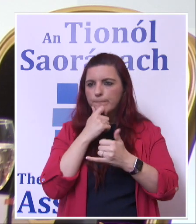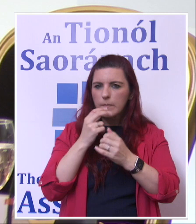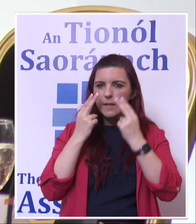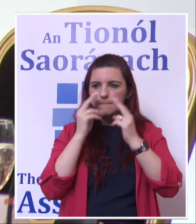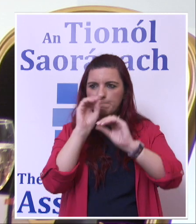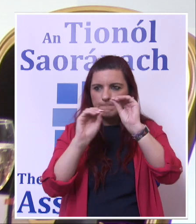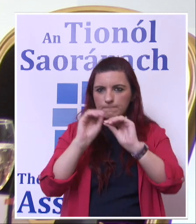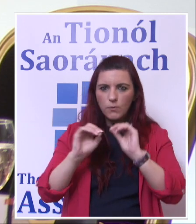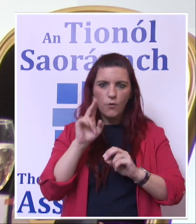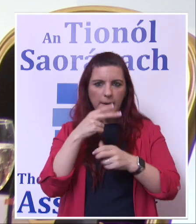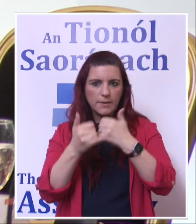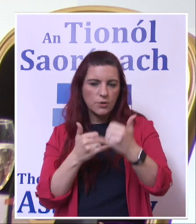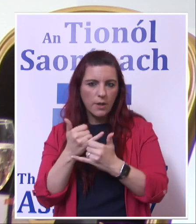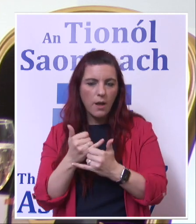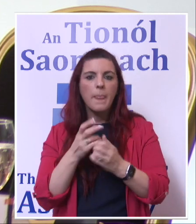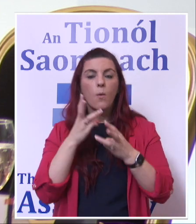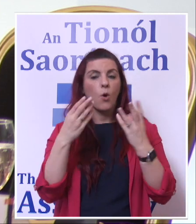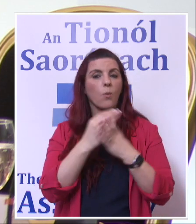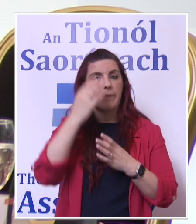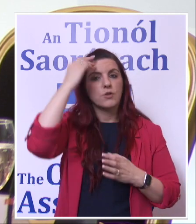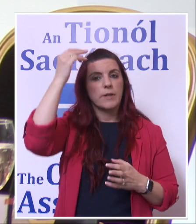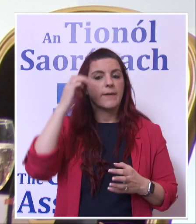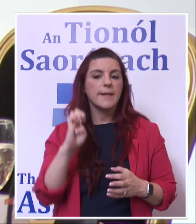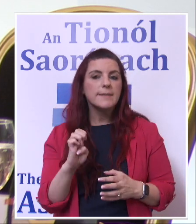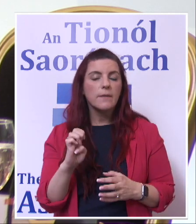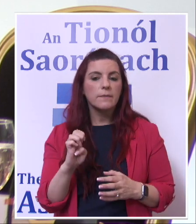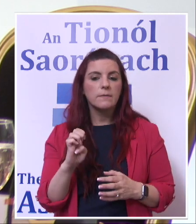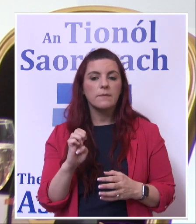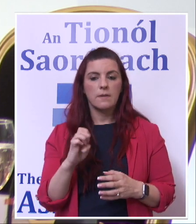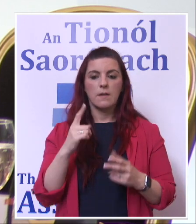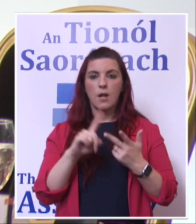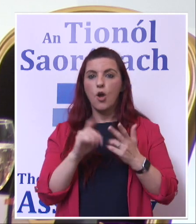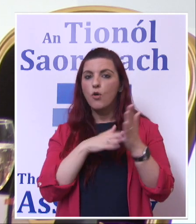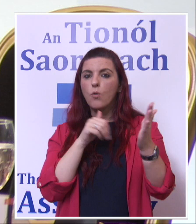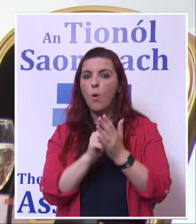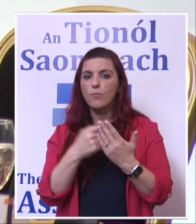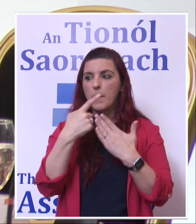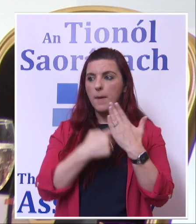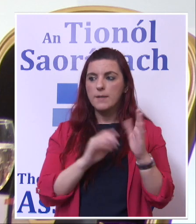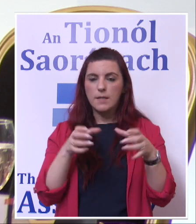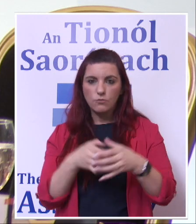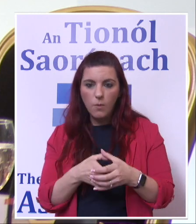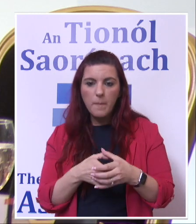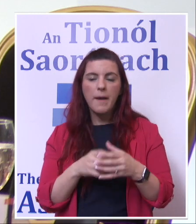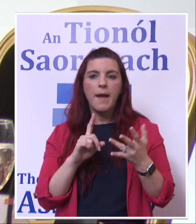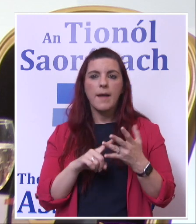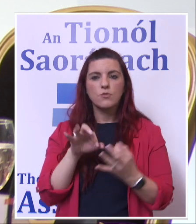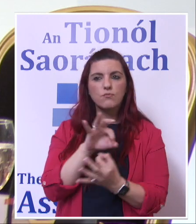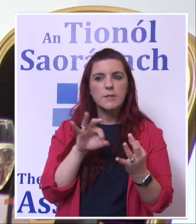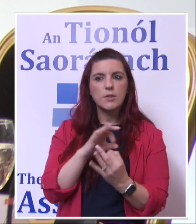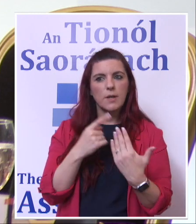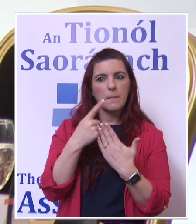with the chief executive, the corporate policy groups and strategic policy